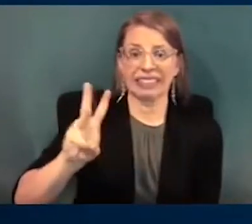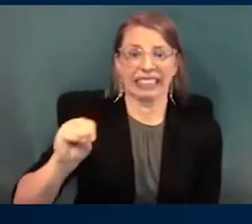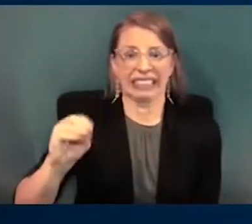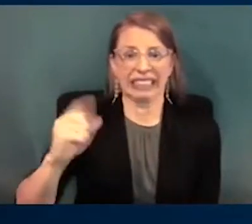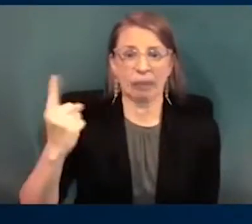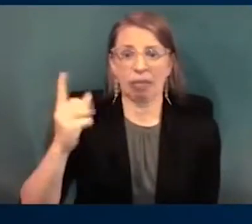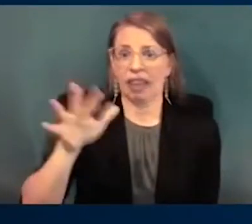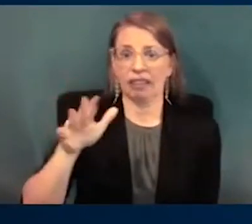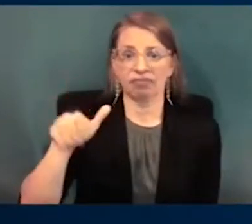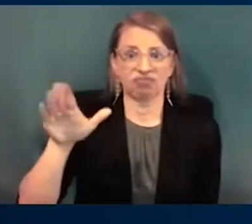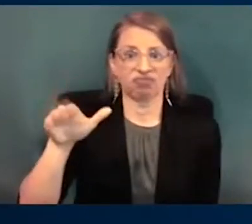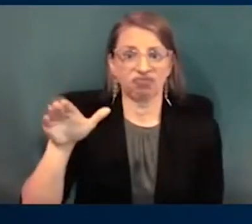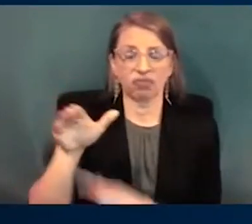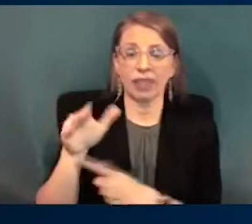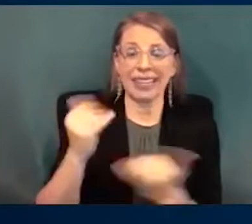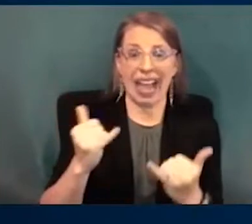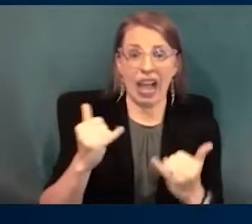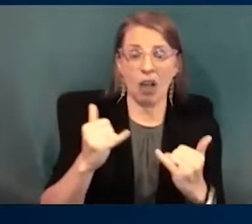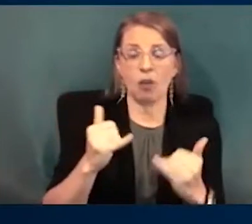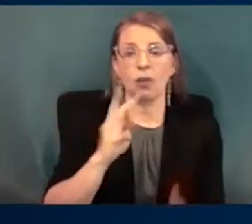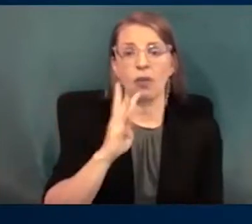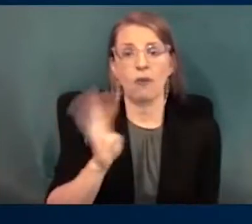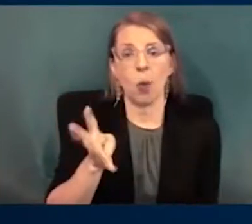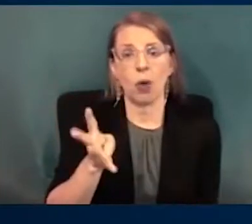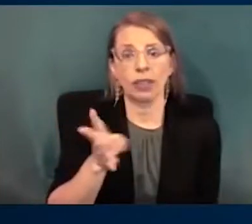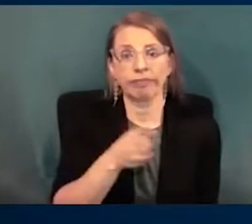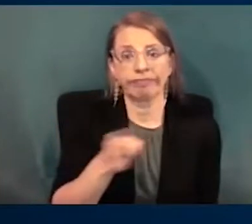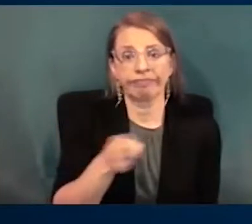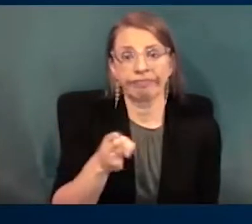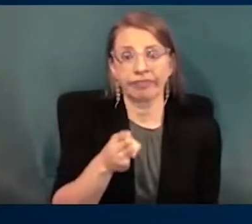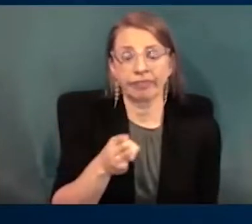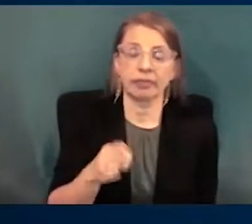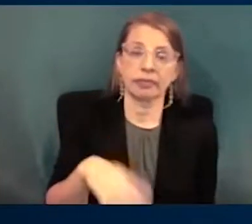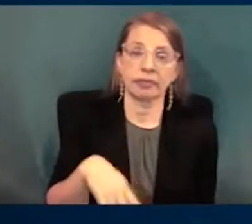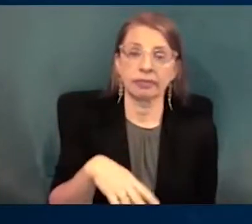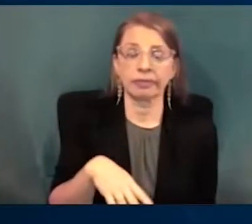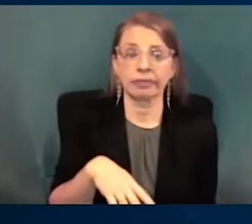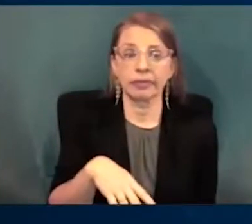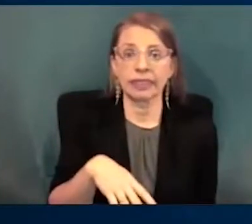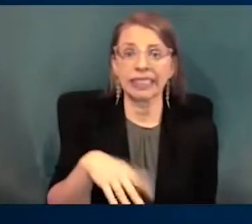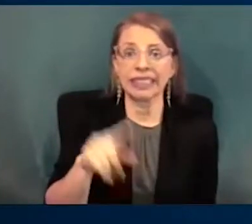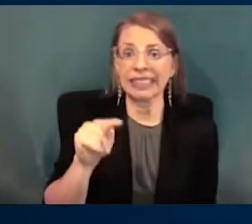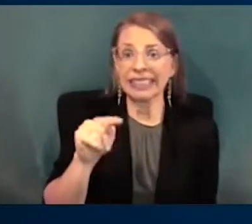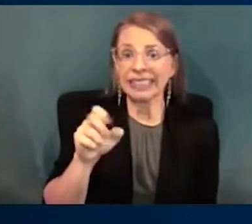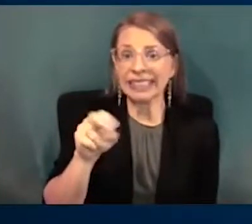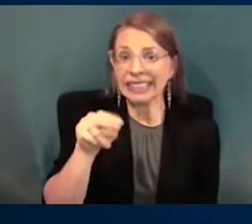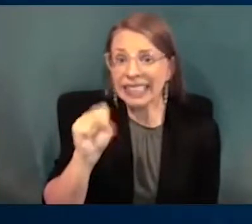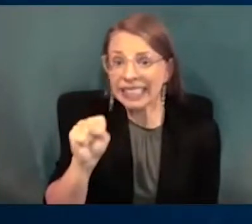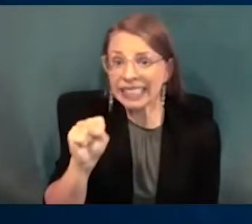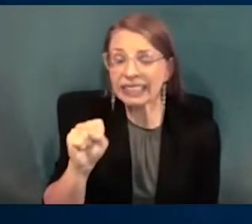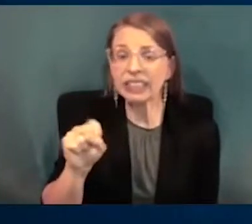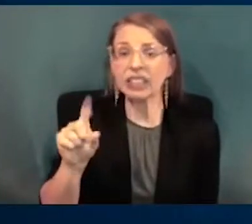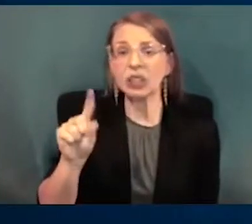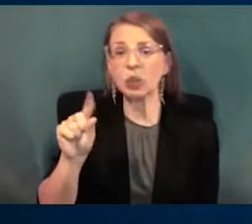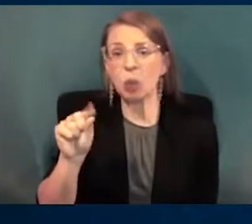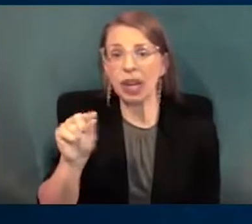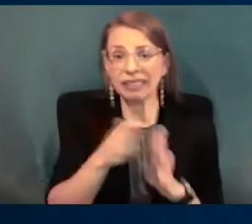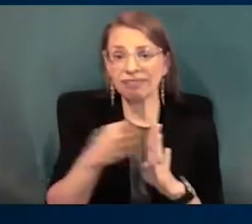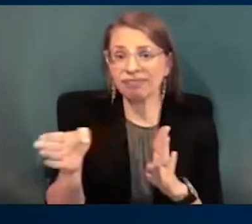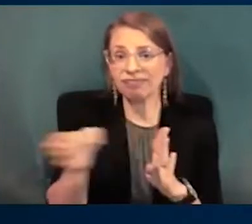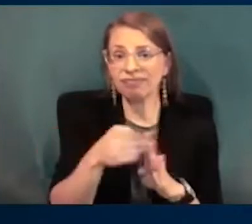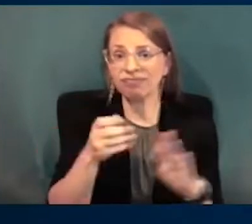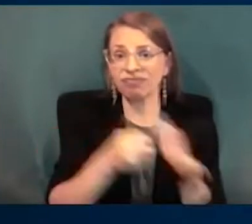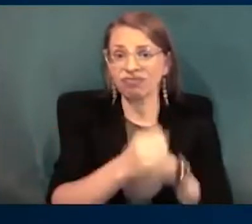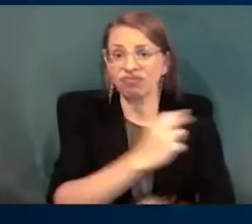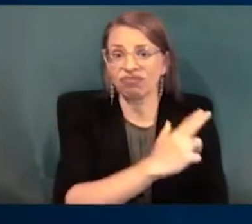low 40s. They're having patients in their teens and 20s admitted. This is a real threat to everyone. The Delta variant is not